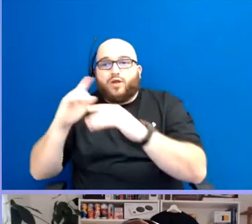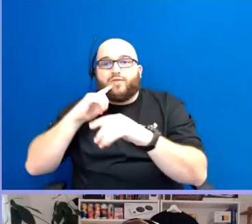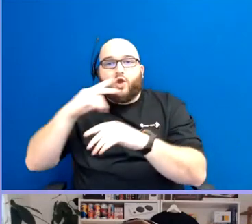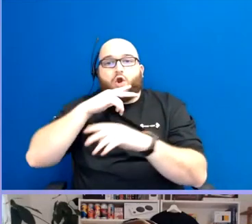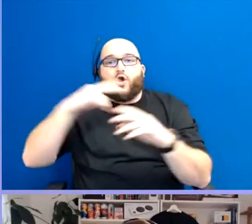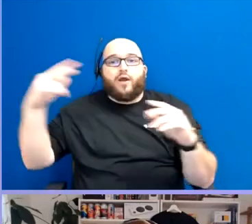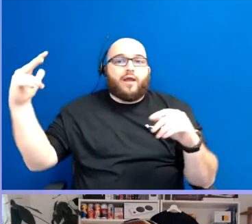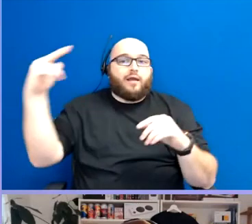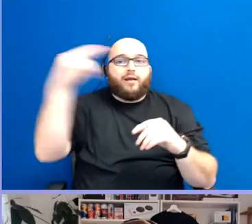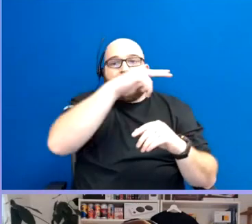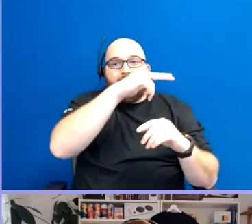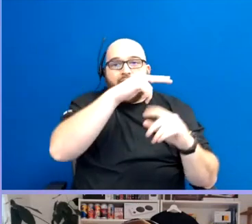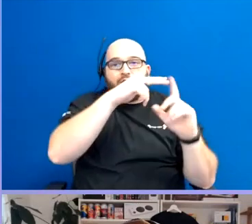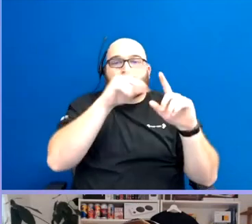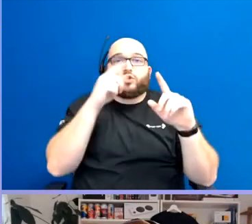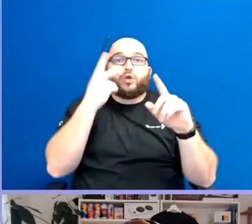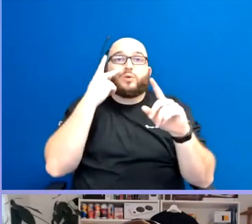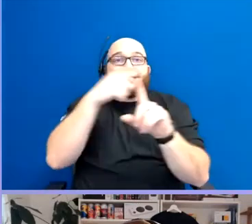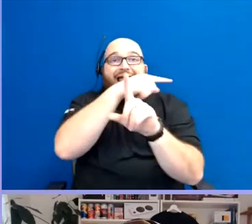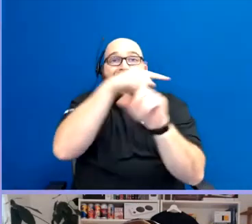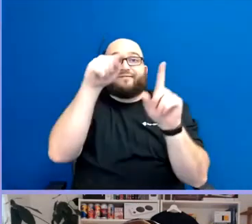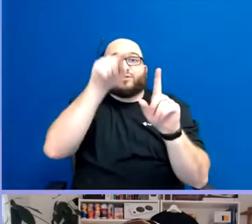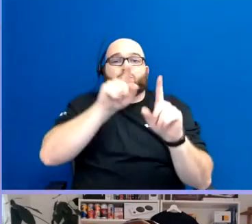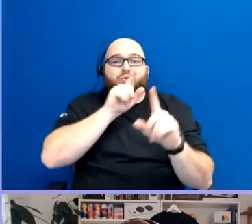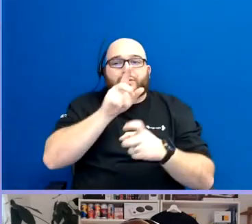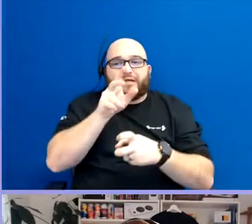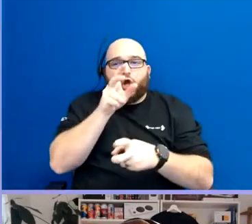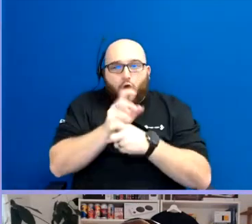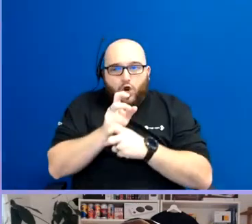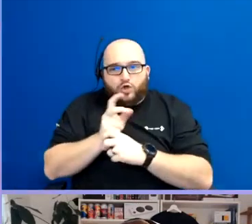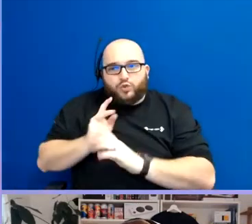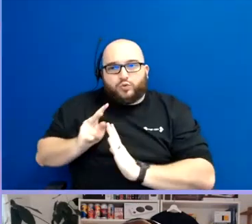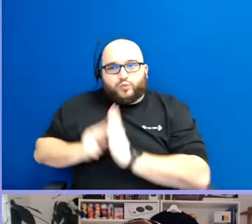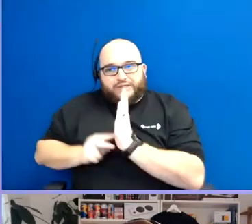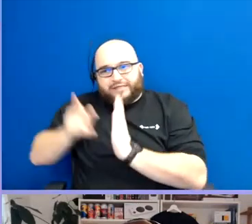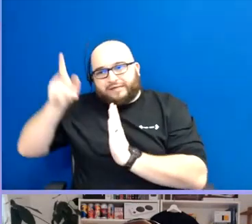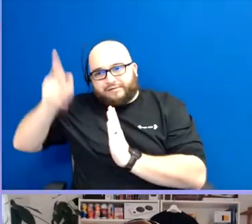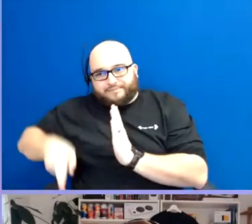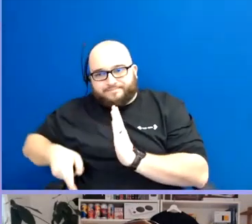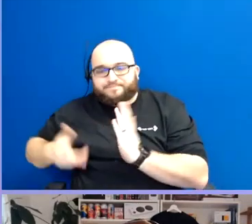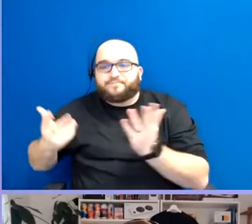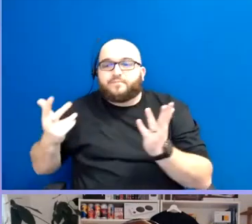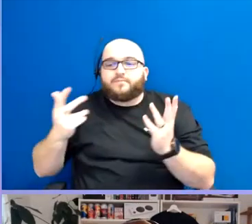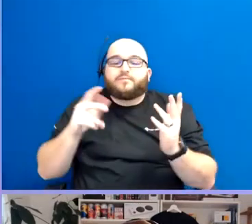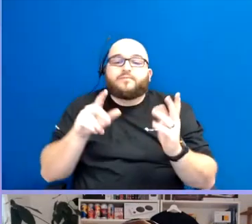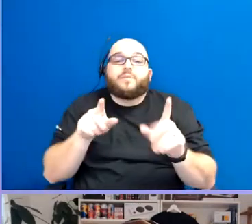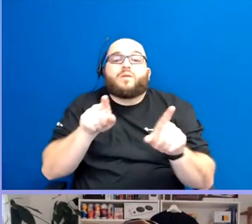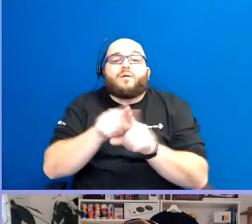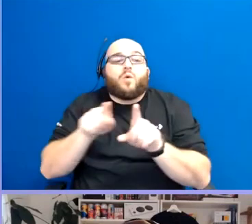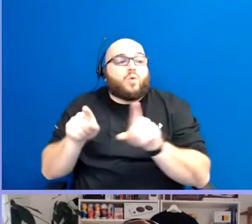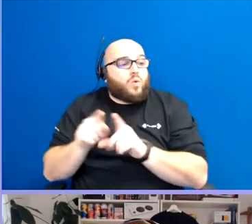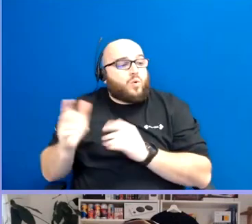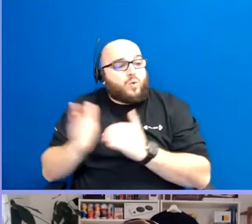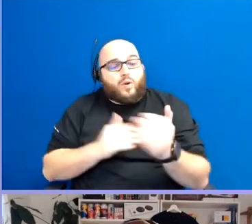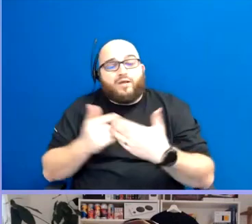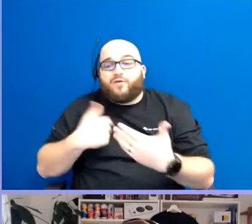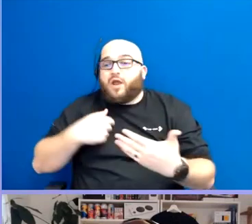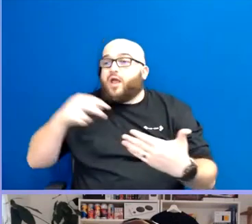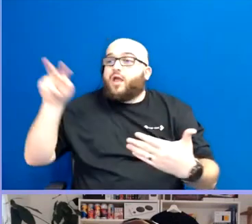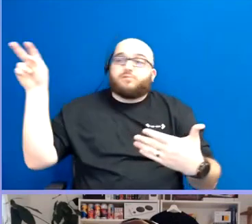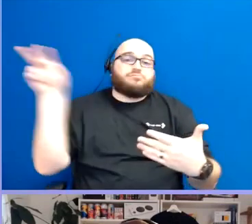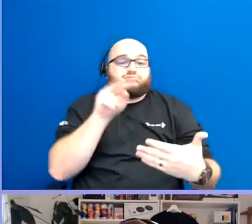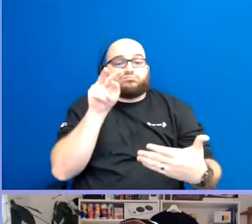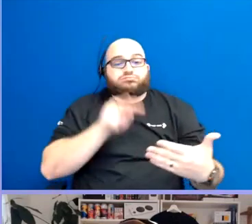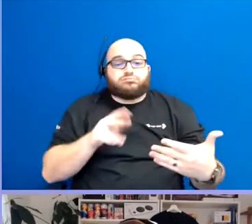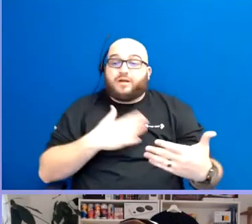you only see half of them, so it's really hard to read. And also, when I looked at this in my